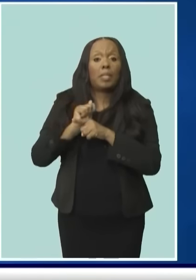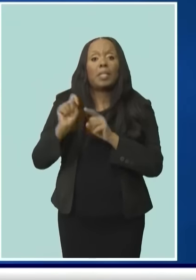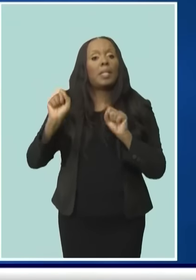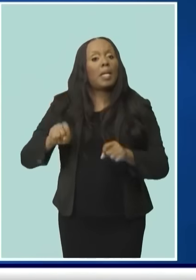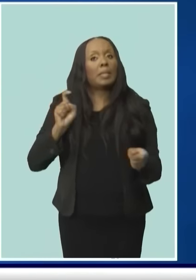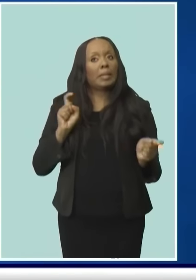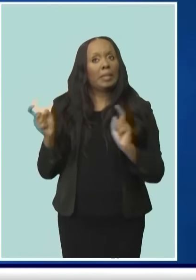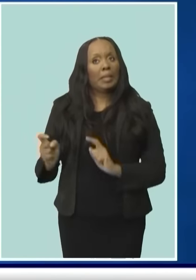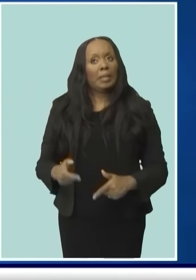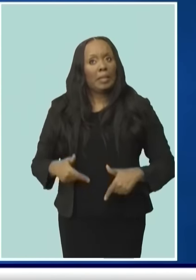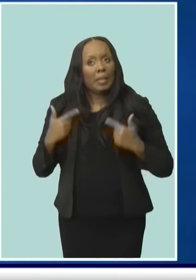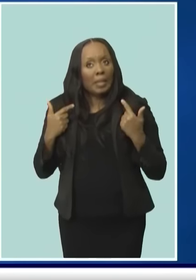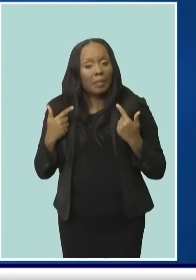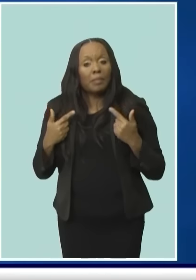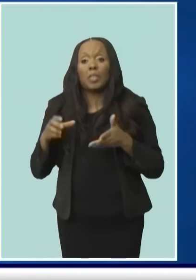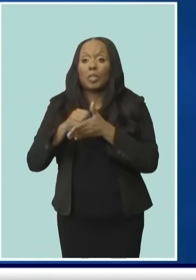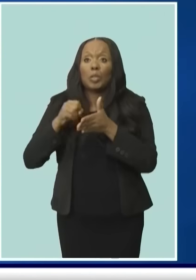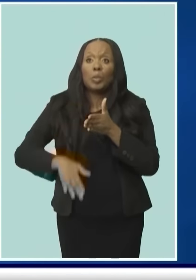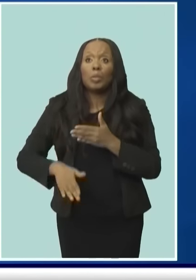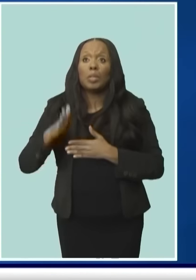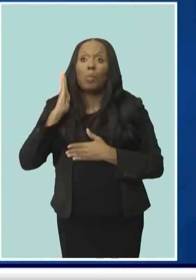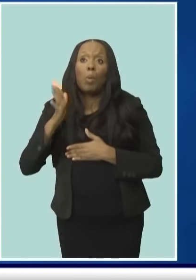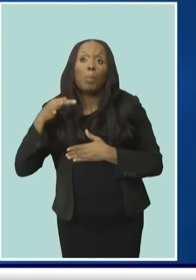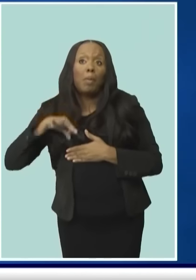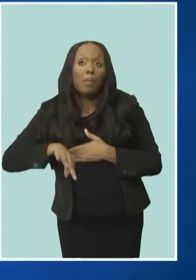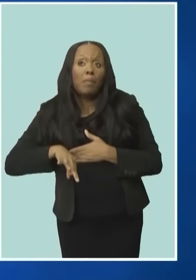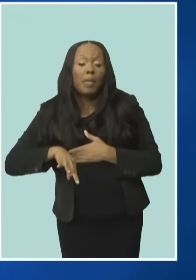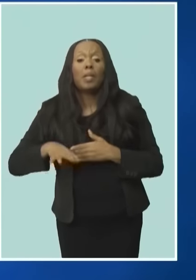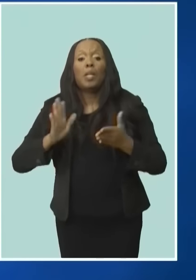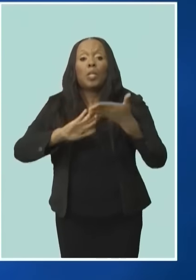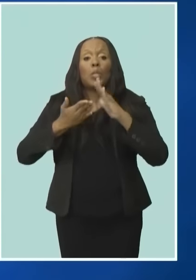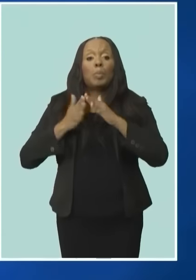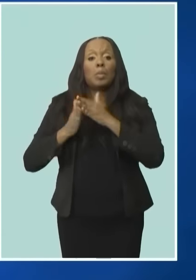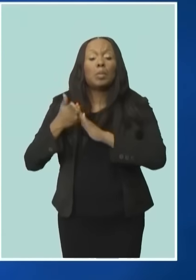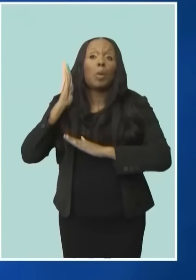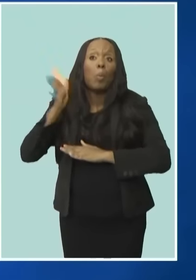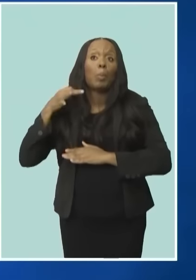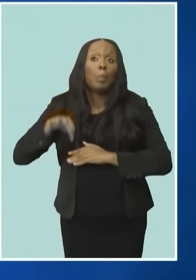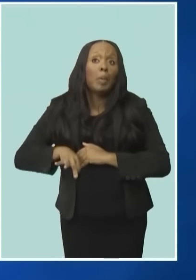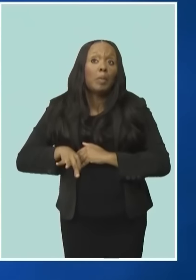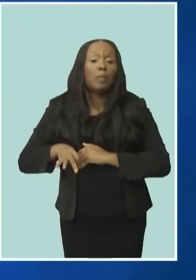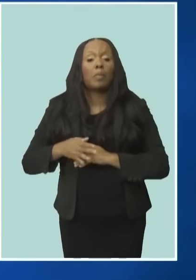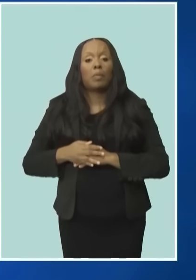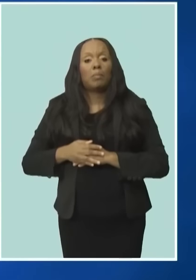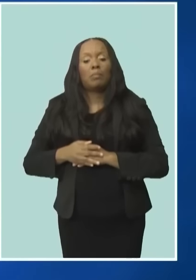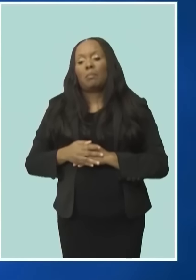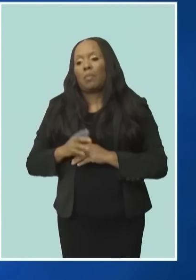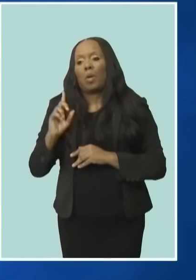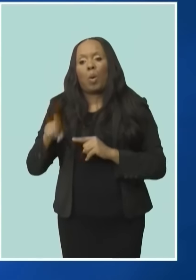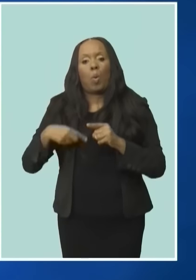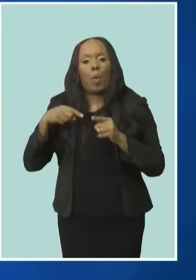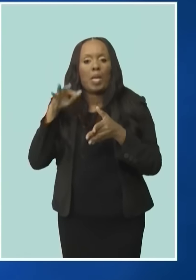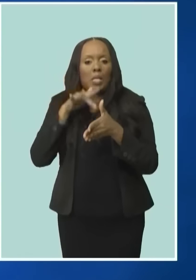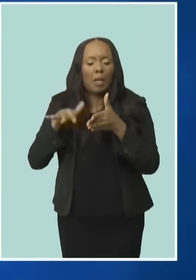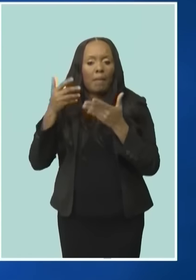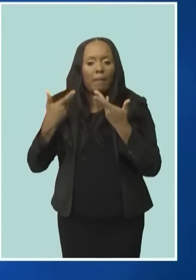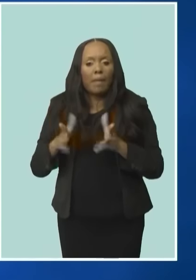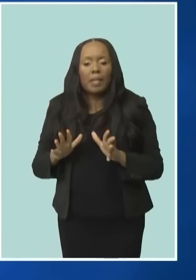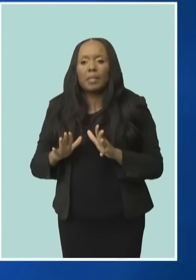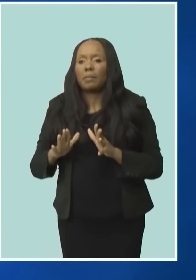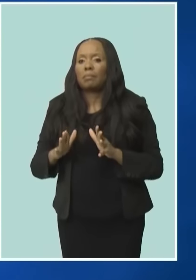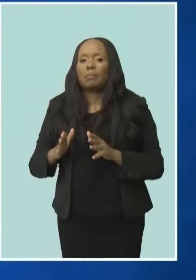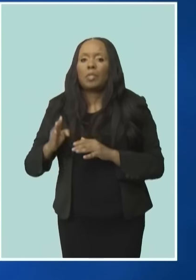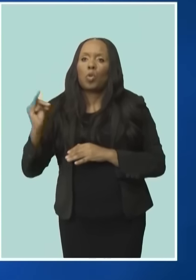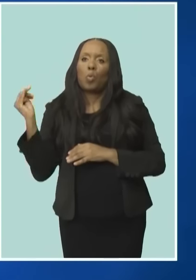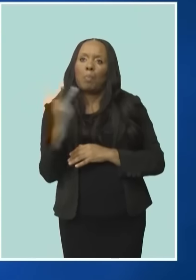benefit directly, but for the communities and industries they will return to and uplift. This is a